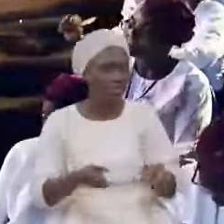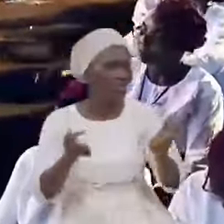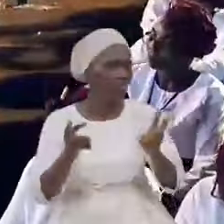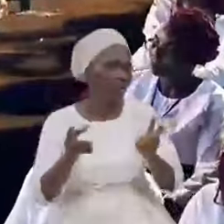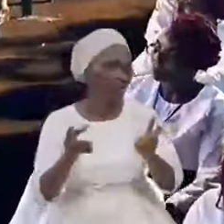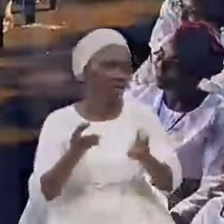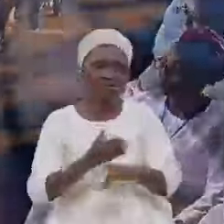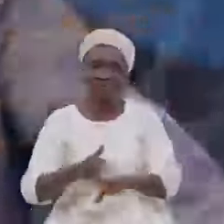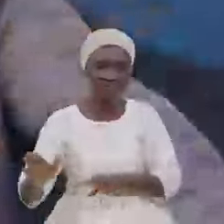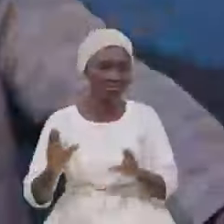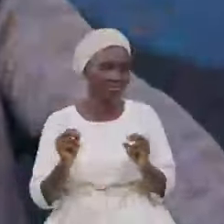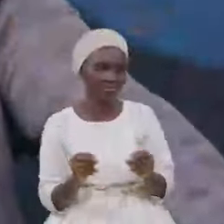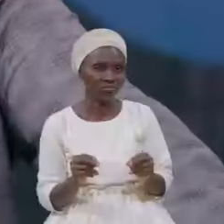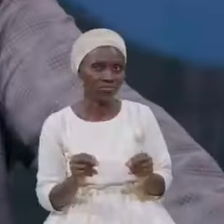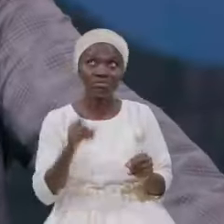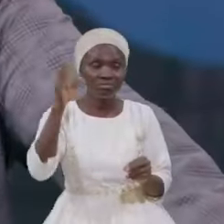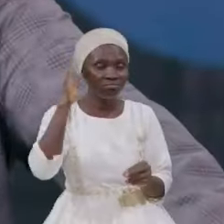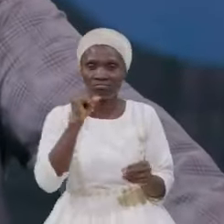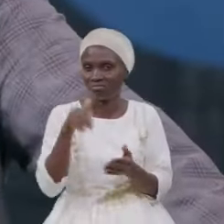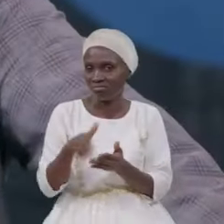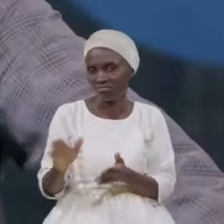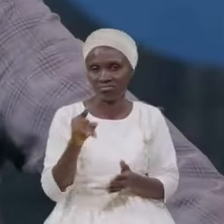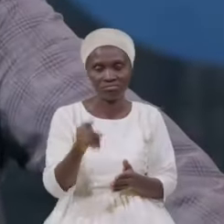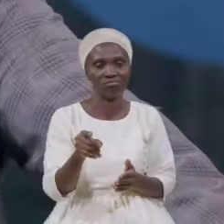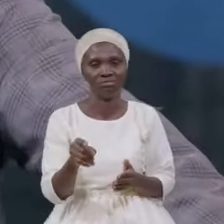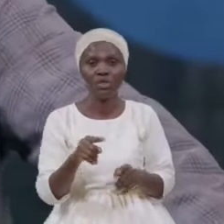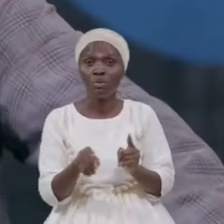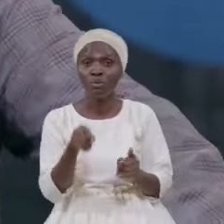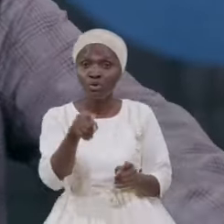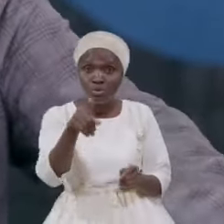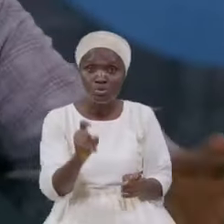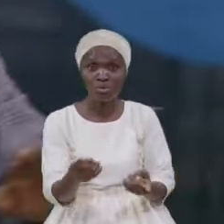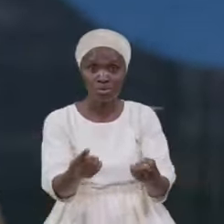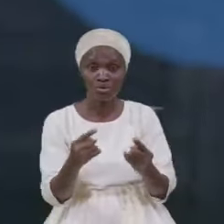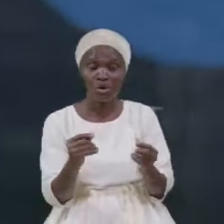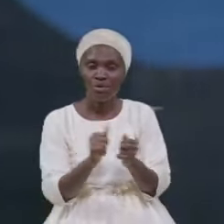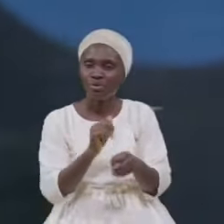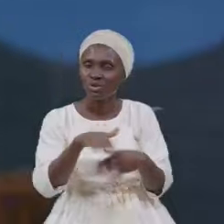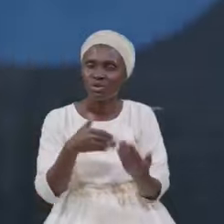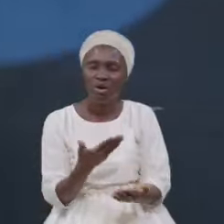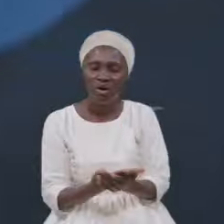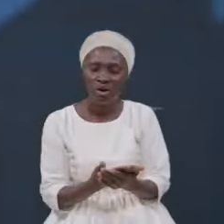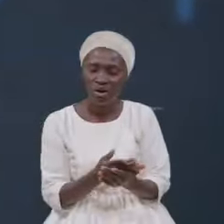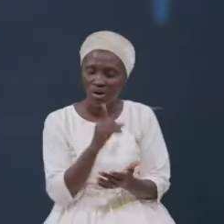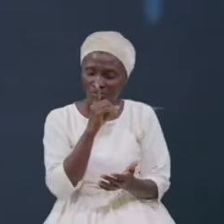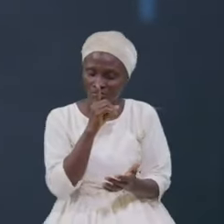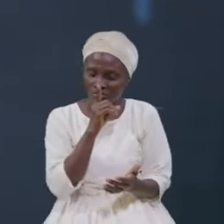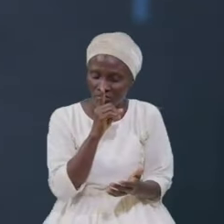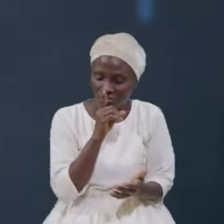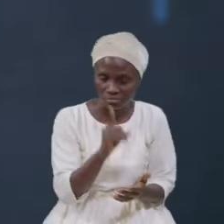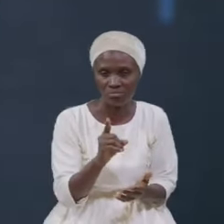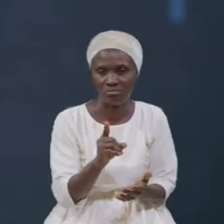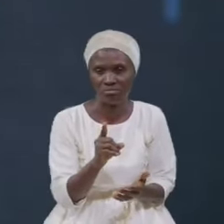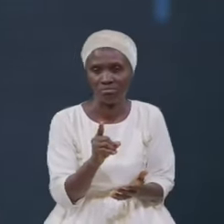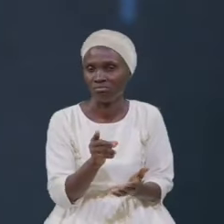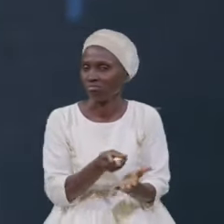must come with all sincerity. There's no hypocrisy. You must come and say, Lord, I